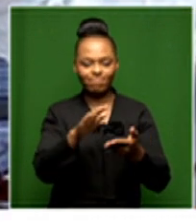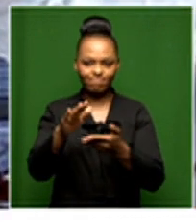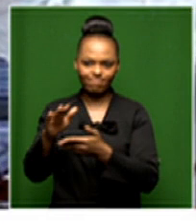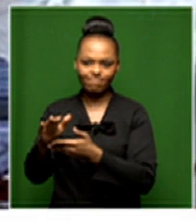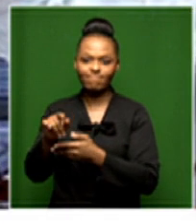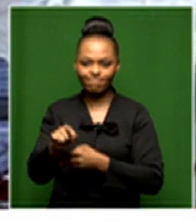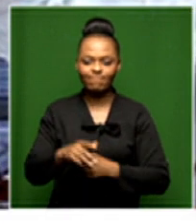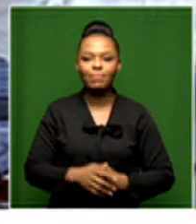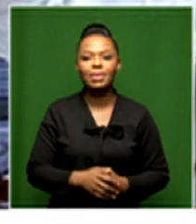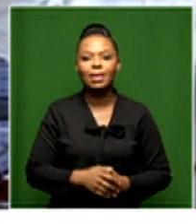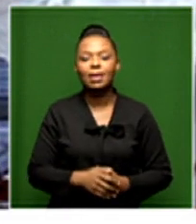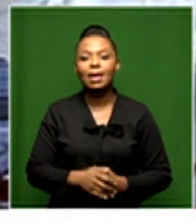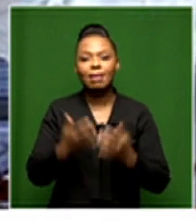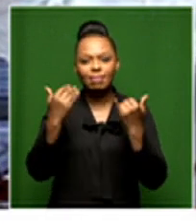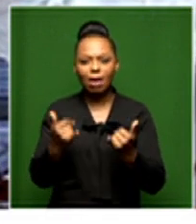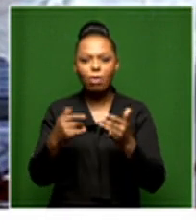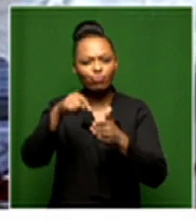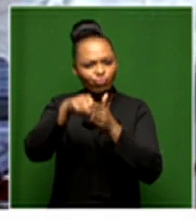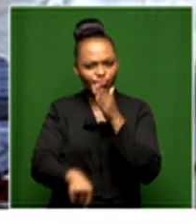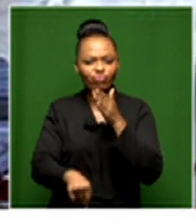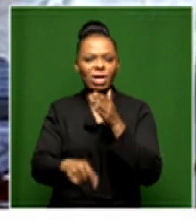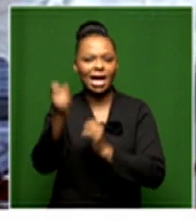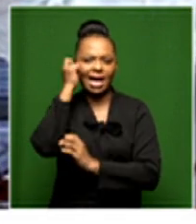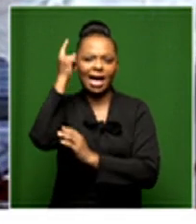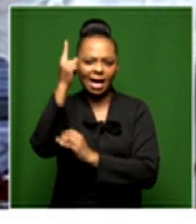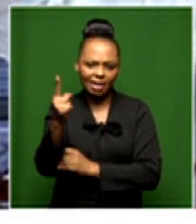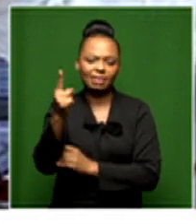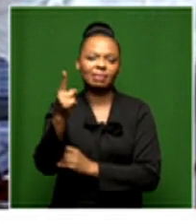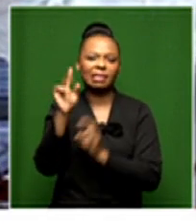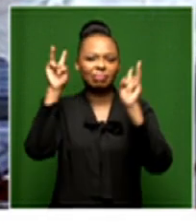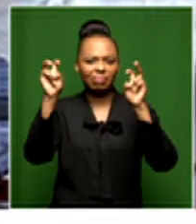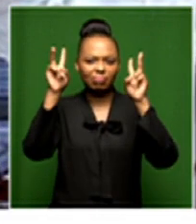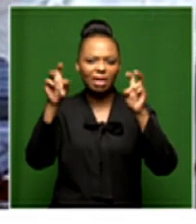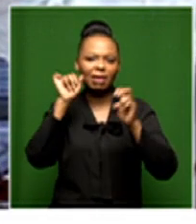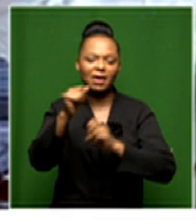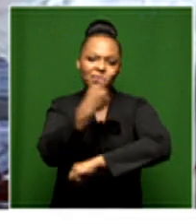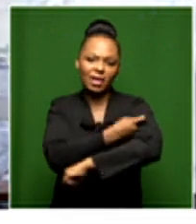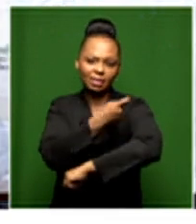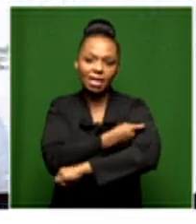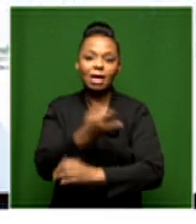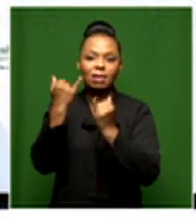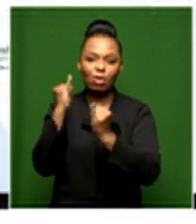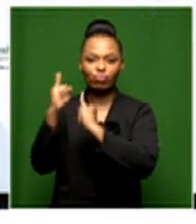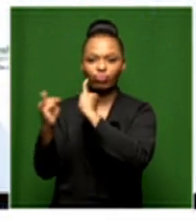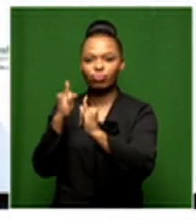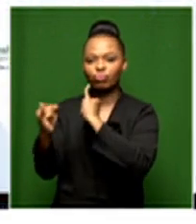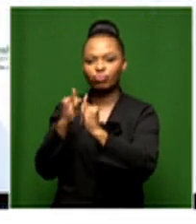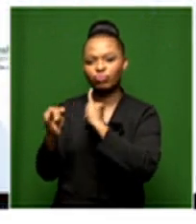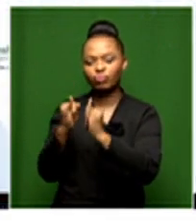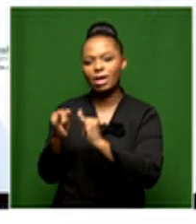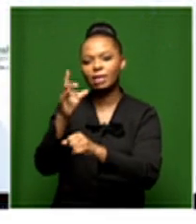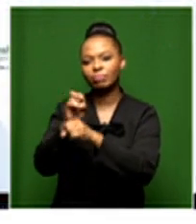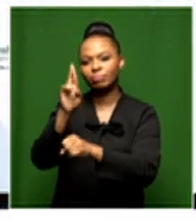vaccines and give us a little more insight into the rest as well, we're joined by the Department of Health's Deputy Director General,